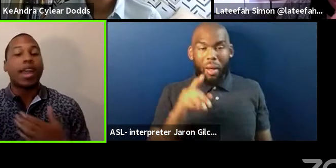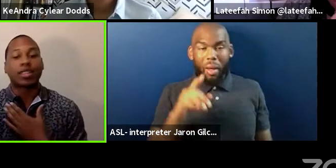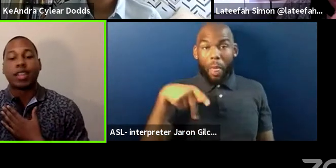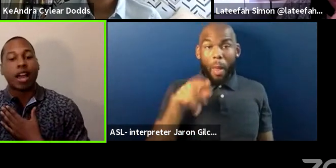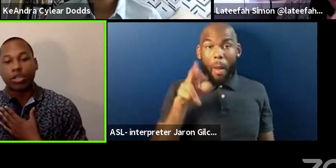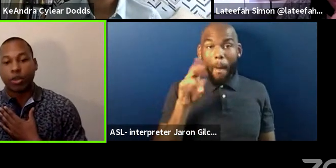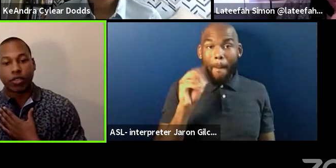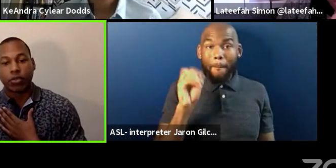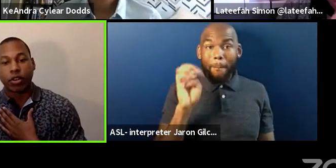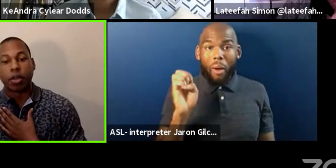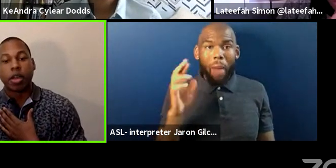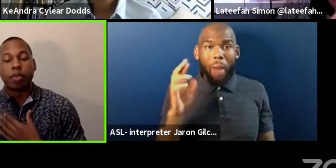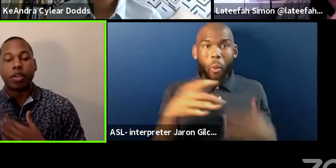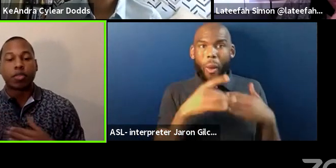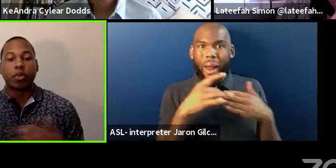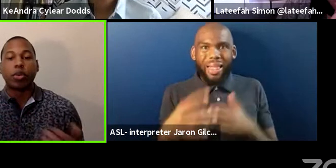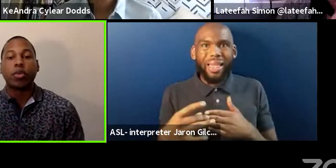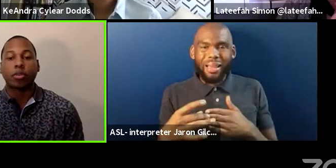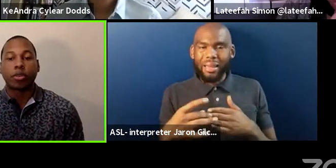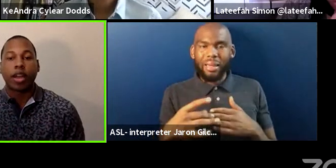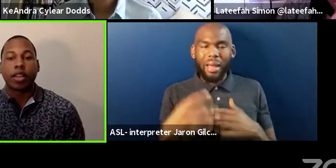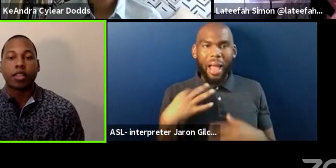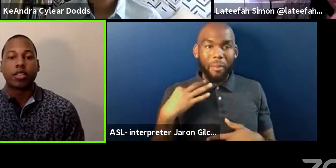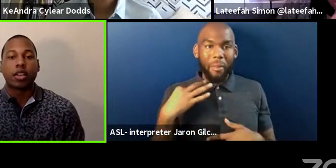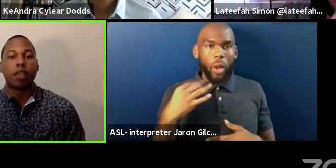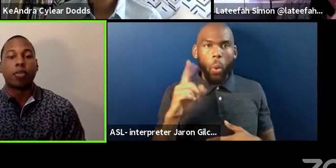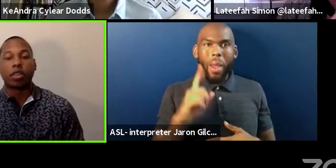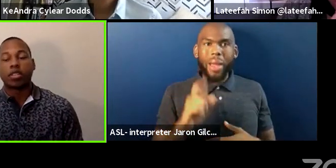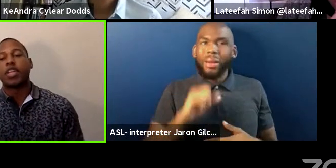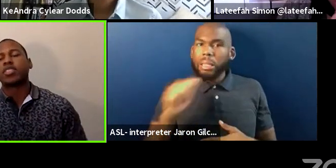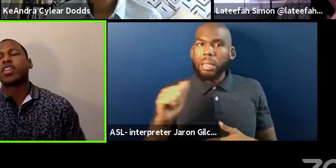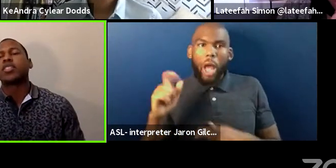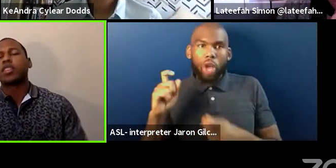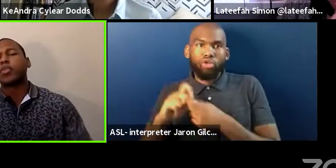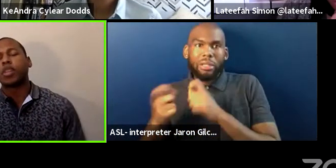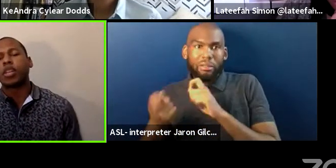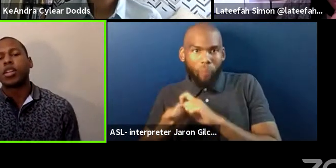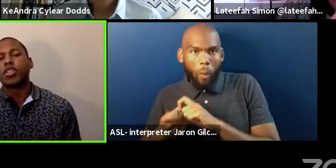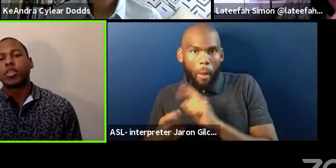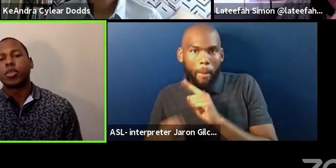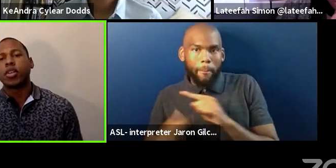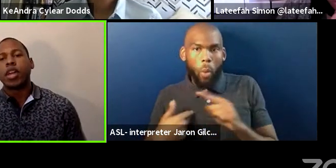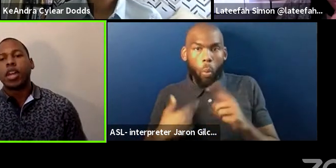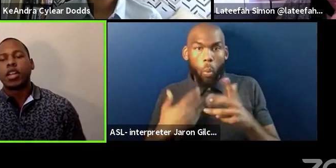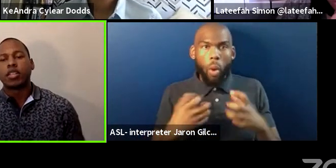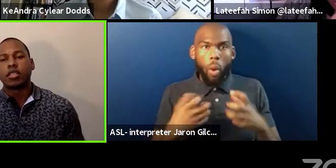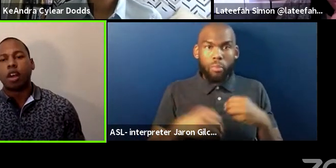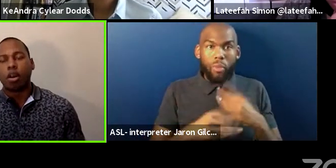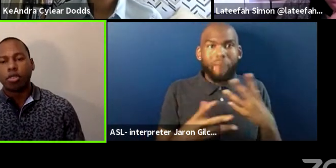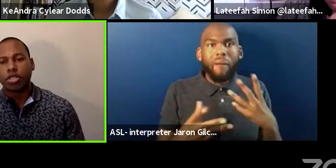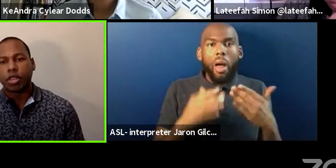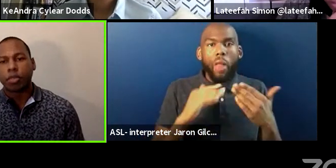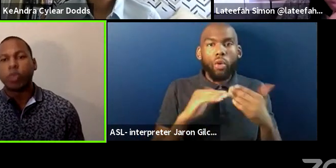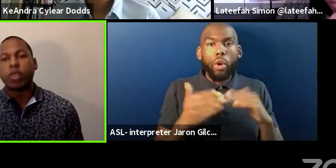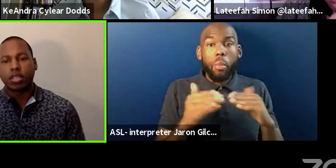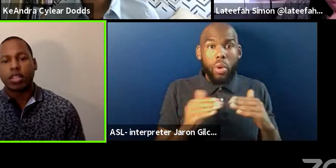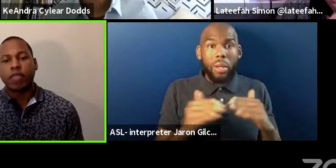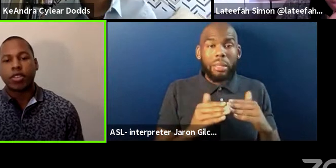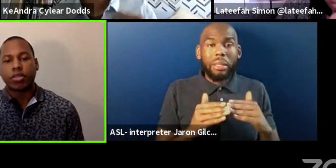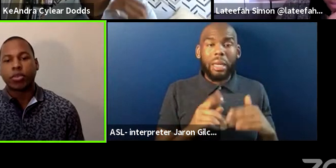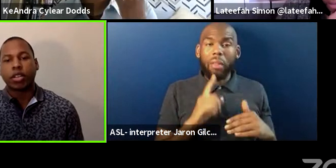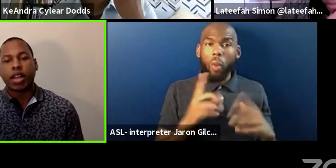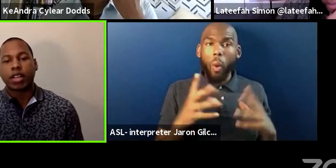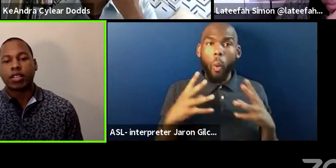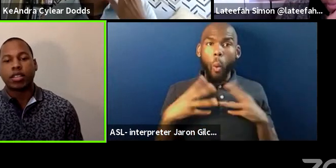applicant, and it's not Transform. Because what we want to provide these organizations and community in general is the ownership. We want to see